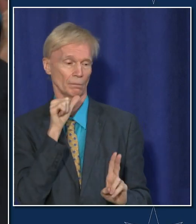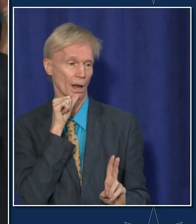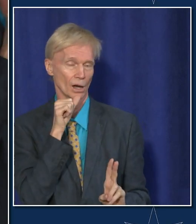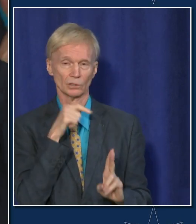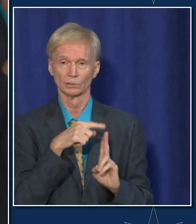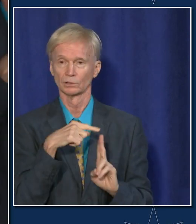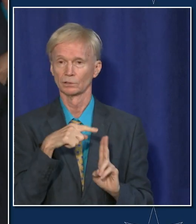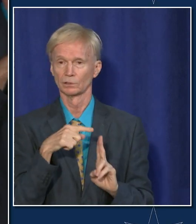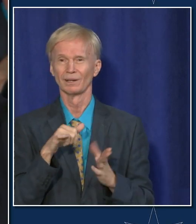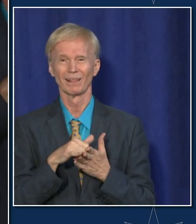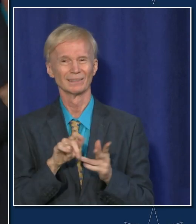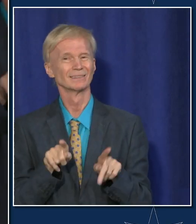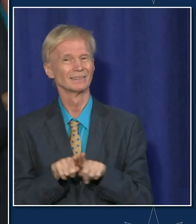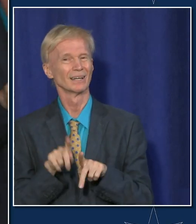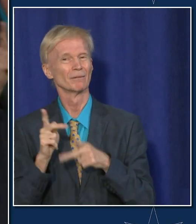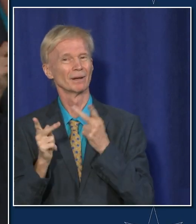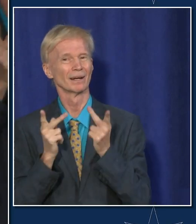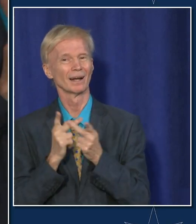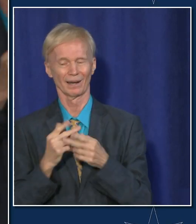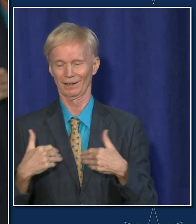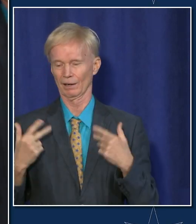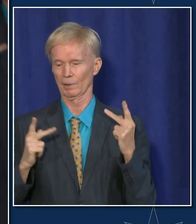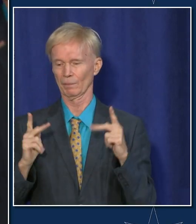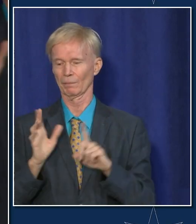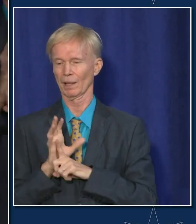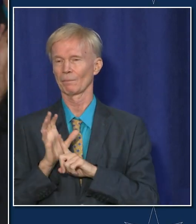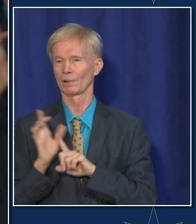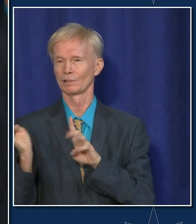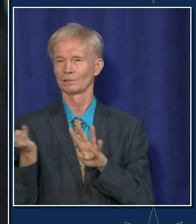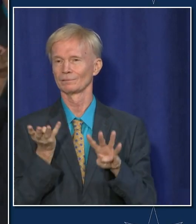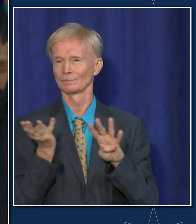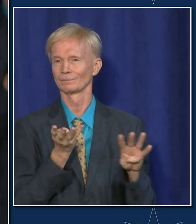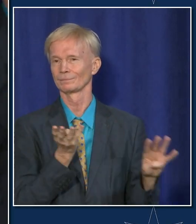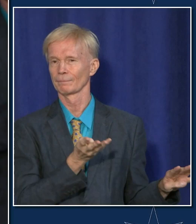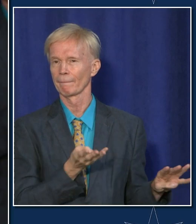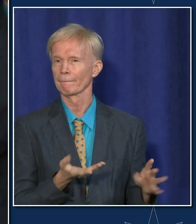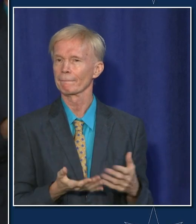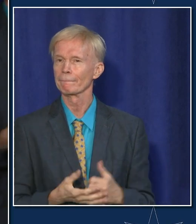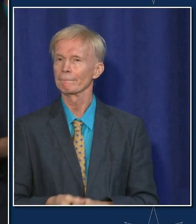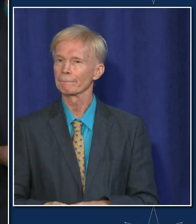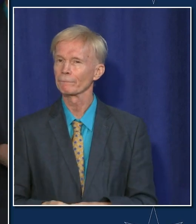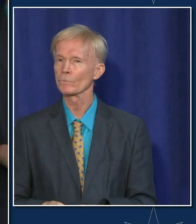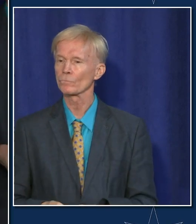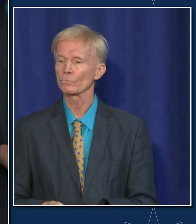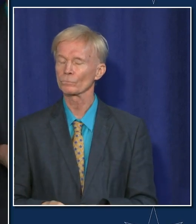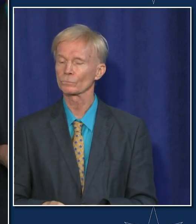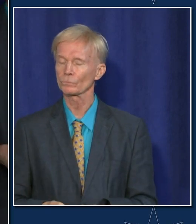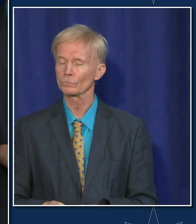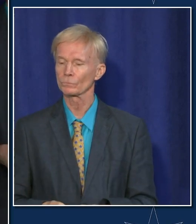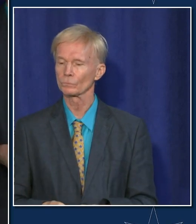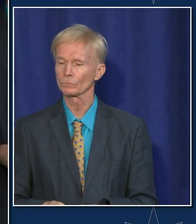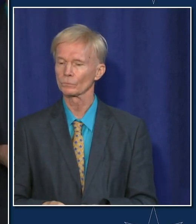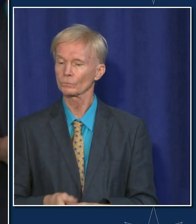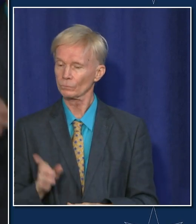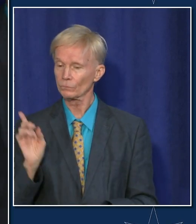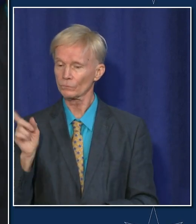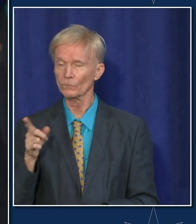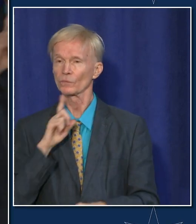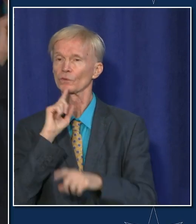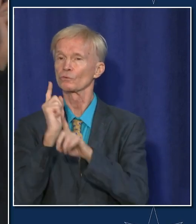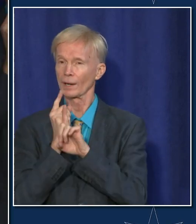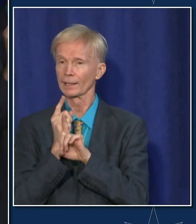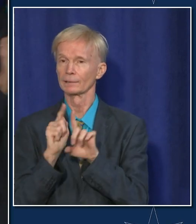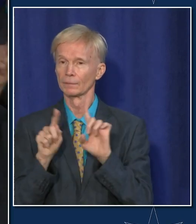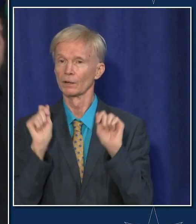the same kinds of places that we'd expect that younger crowd to be attending. Yeah. So you're right that in